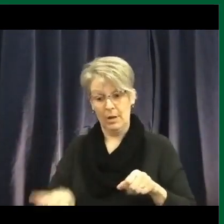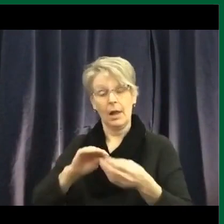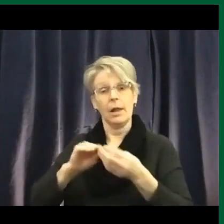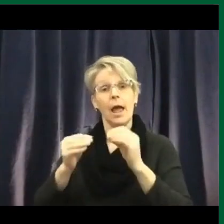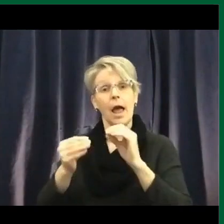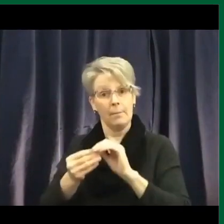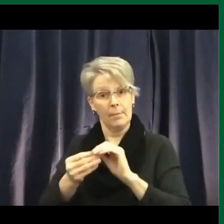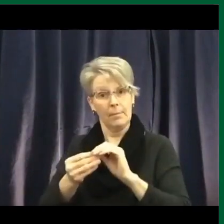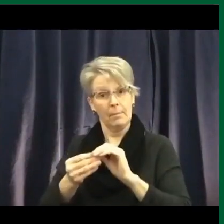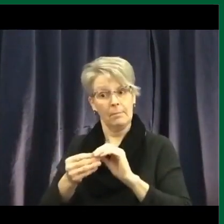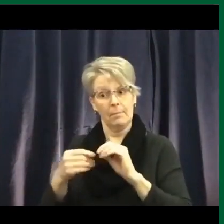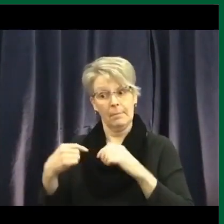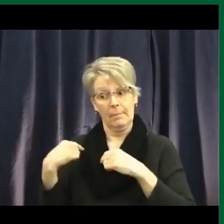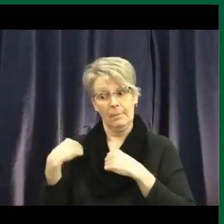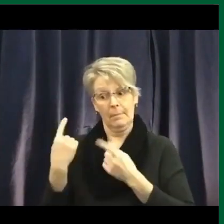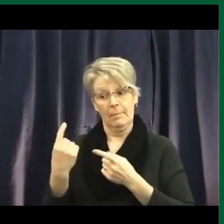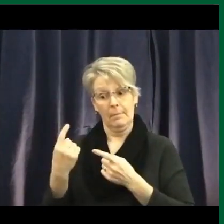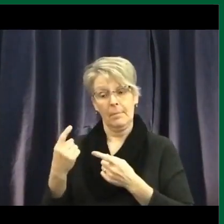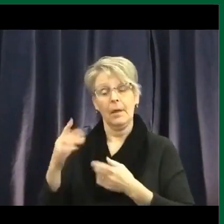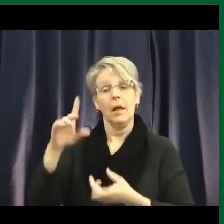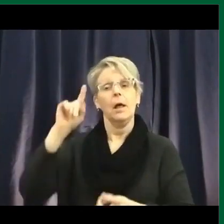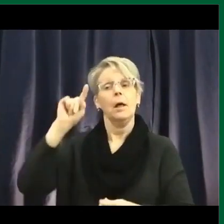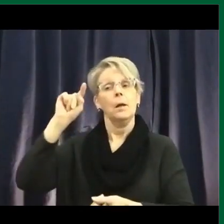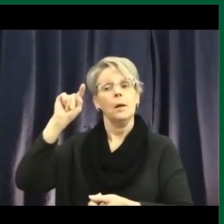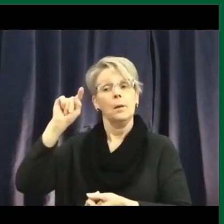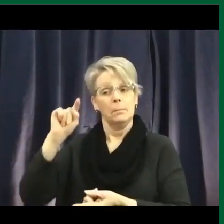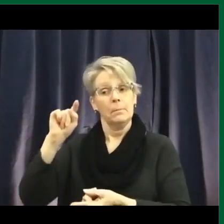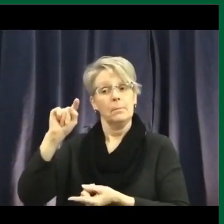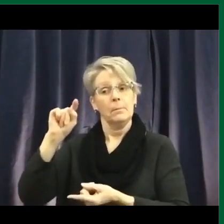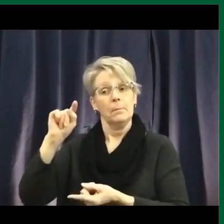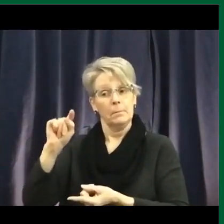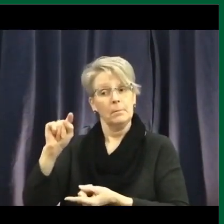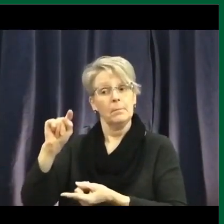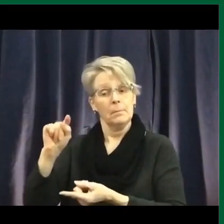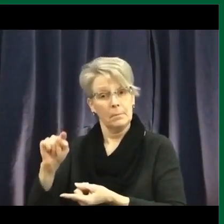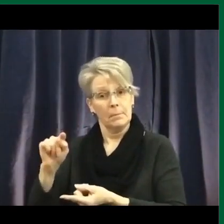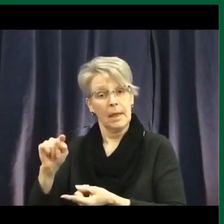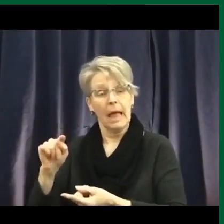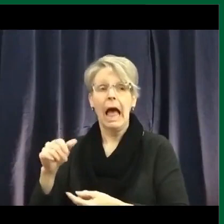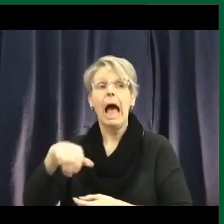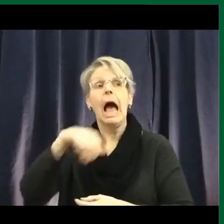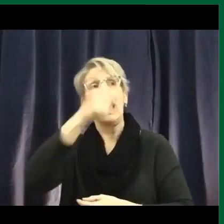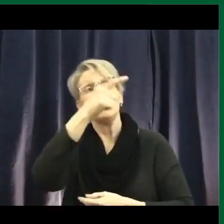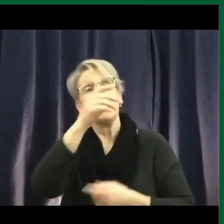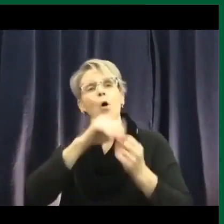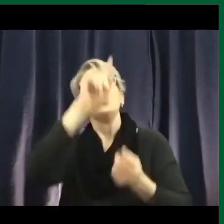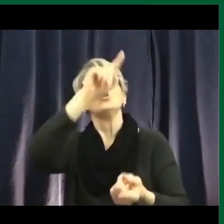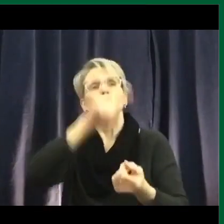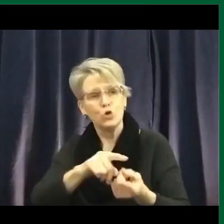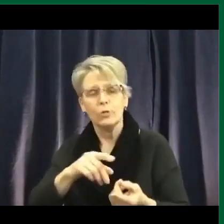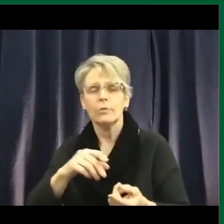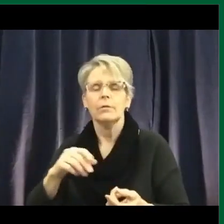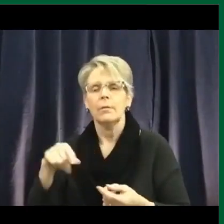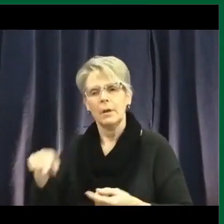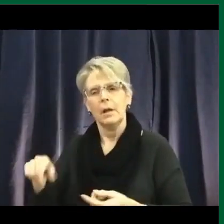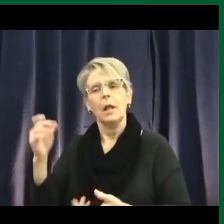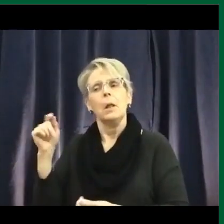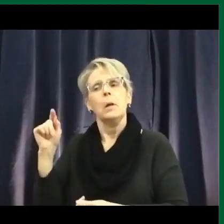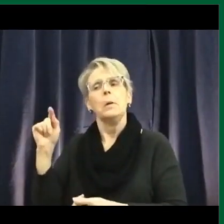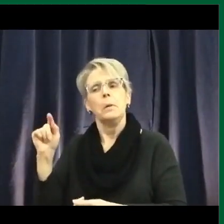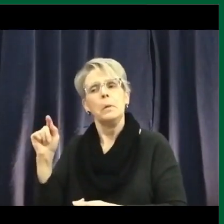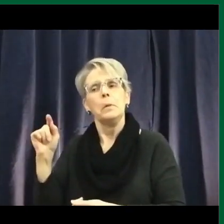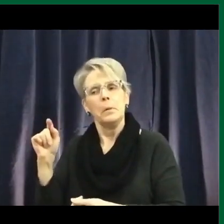decrease over the course of the last couple of months, not maybe quite at the same rate as we've seen in other areas of the province, or Saskatoon, for instance, but overall